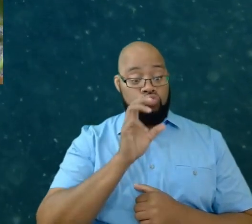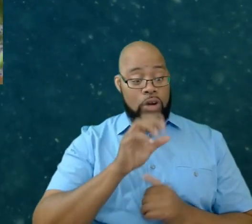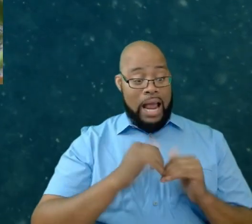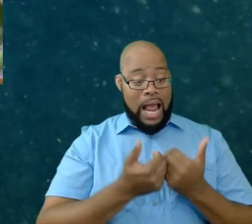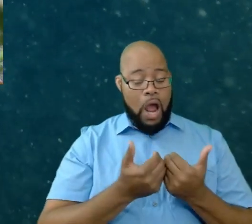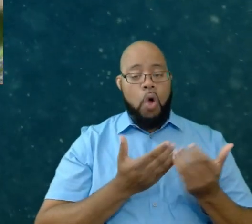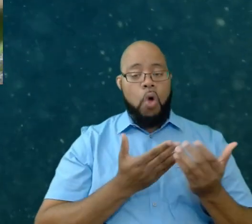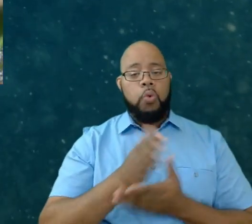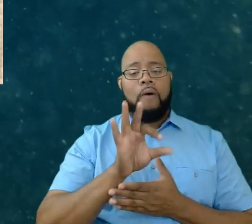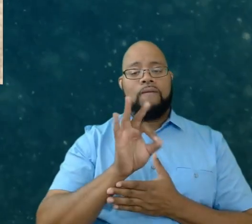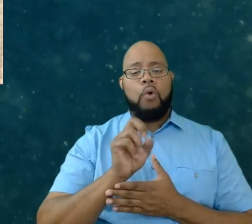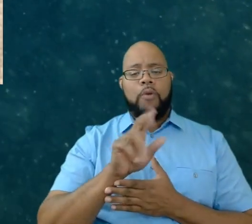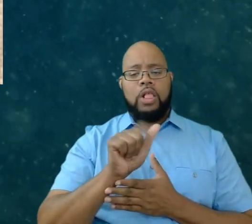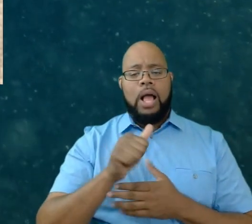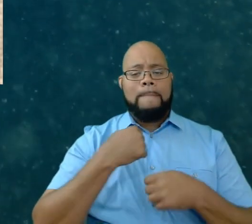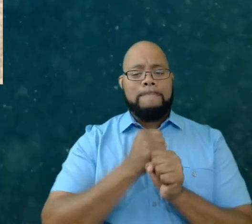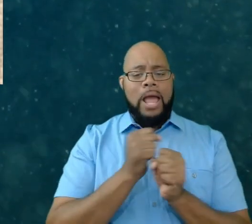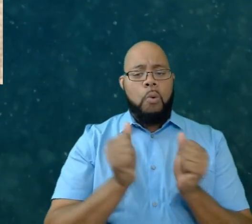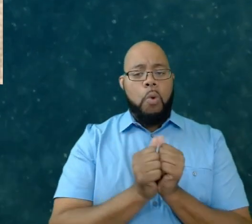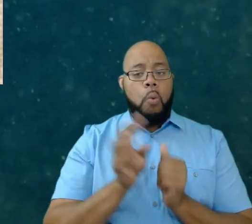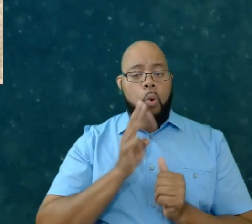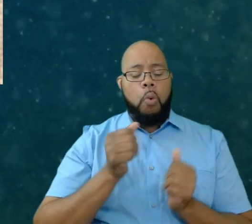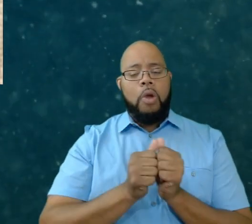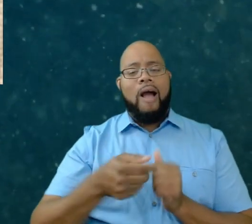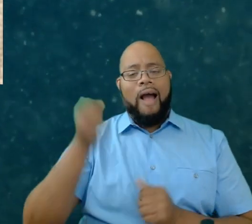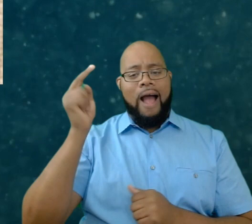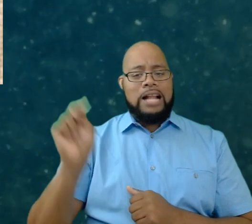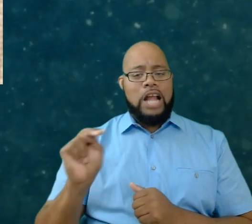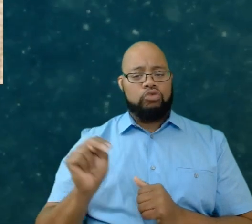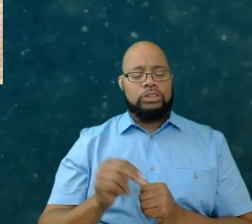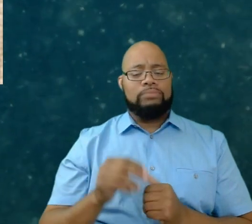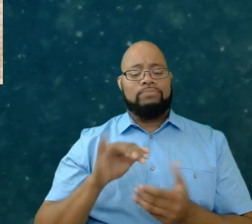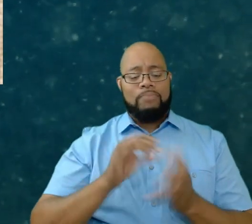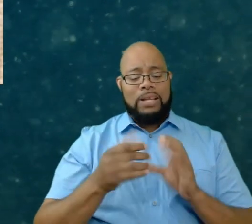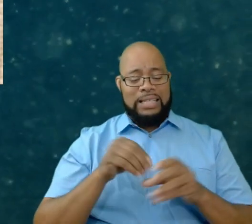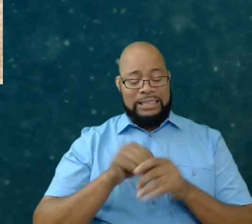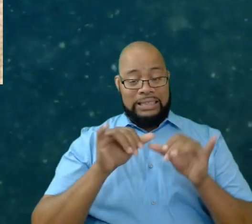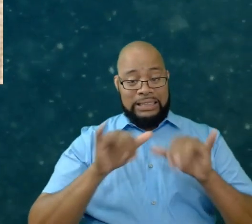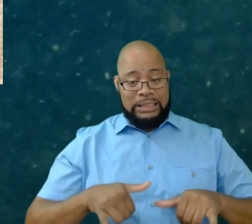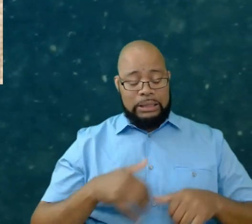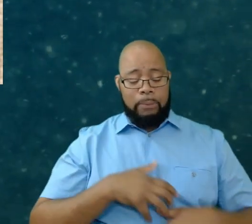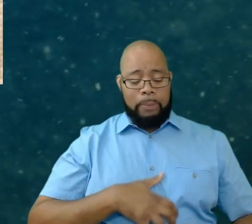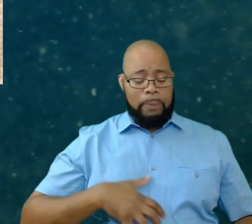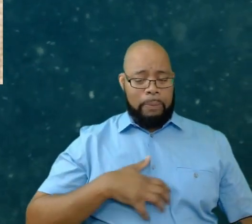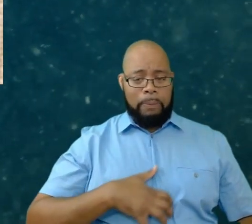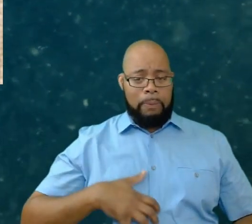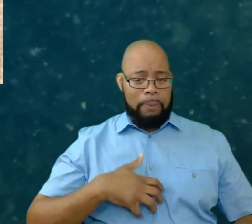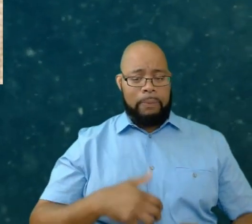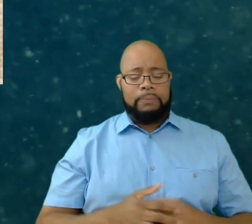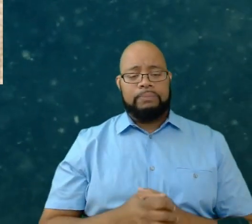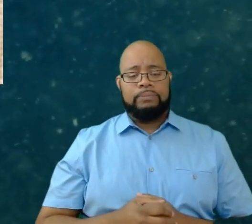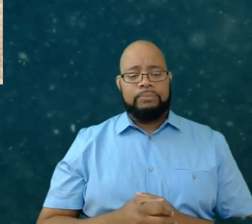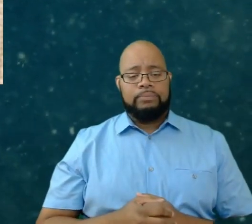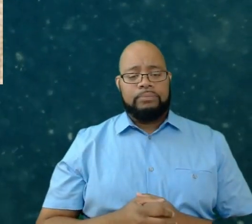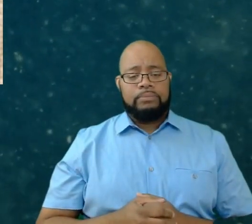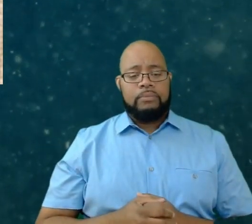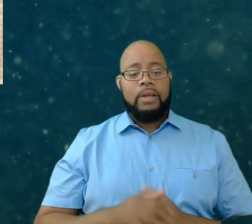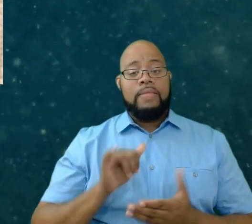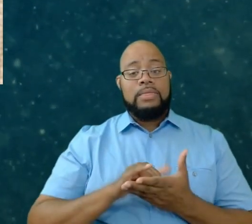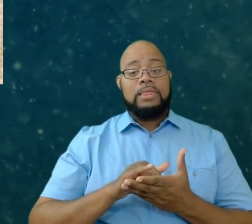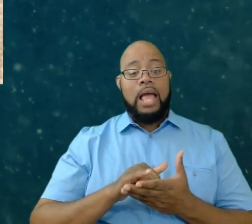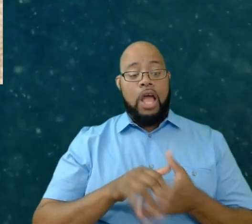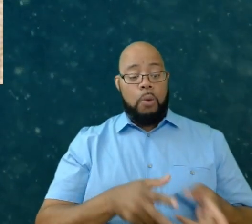consumed by the infants in water or infant formula prepared with water with high nitrate is converted to nitrite in the infant's digestive